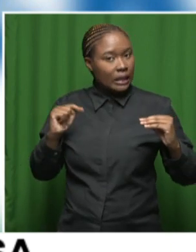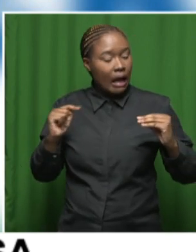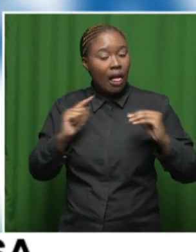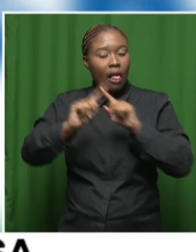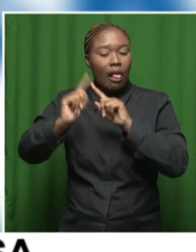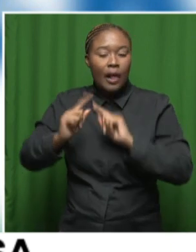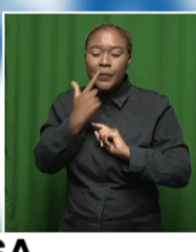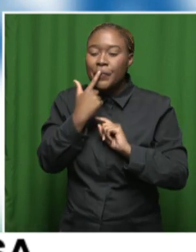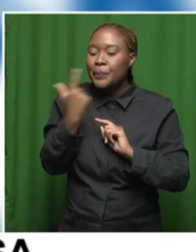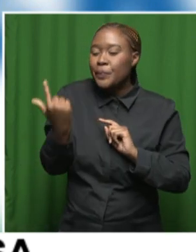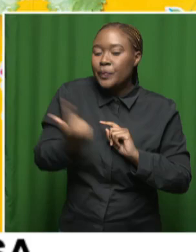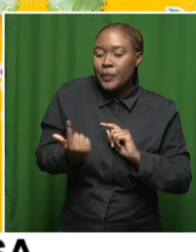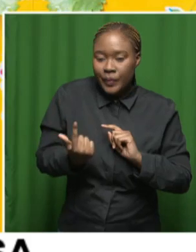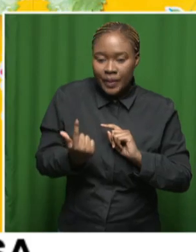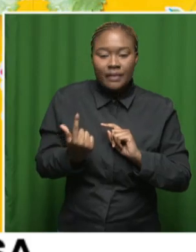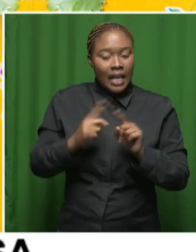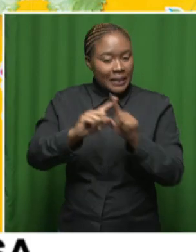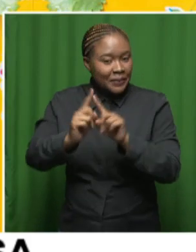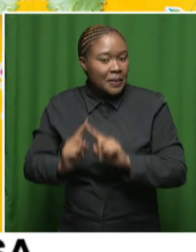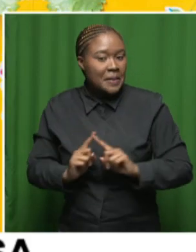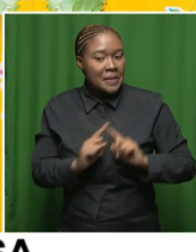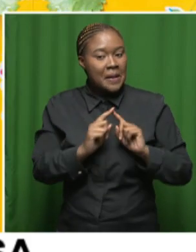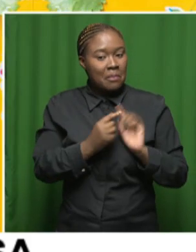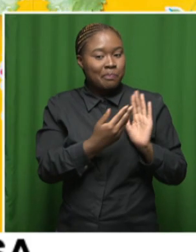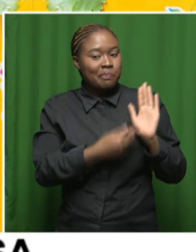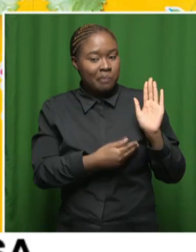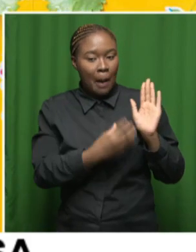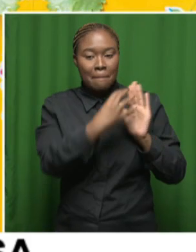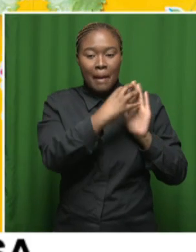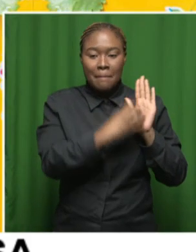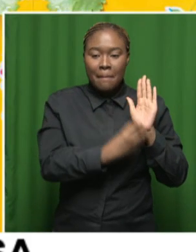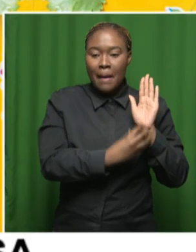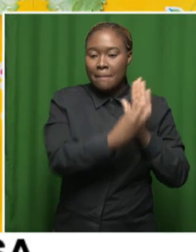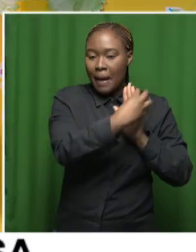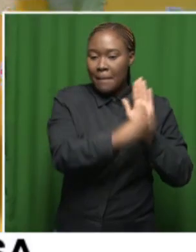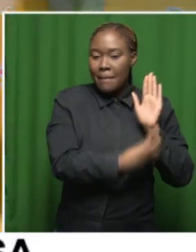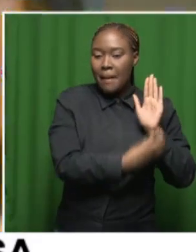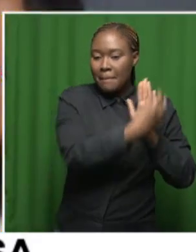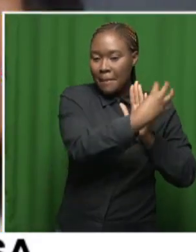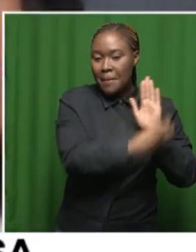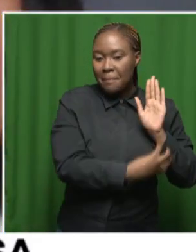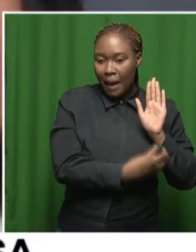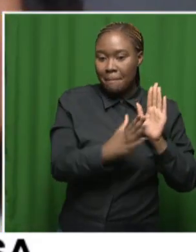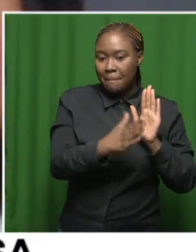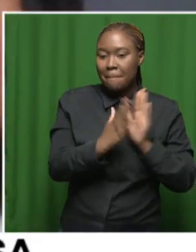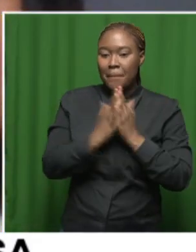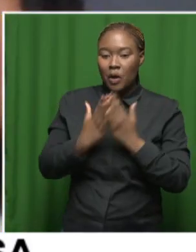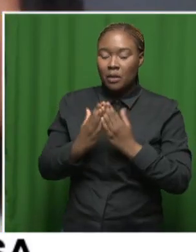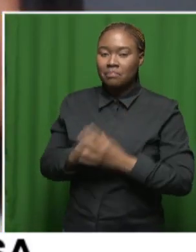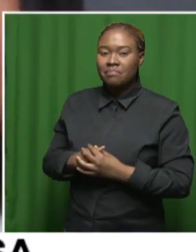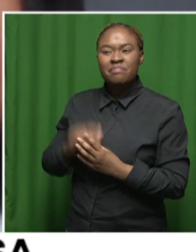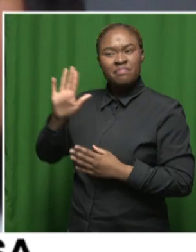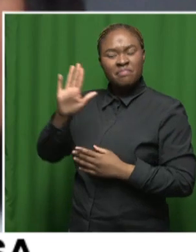to try. What are some of the tips and tricks we need to know before buying an air fryer?